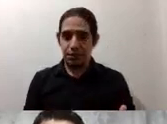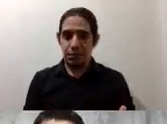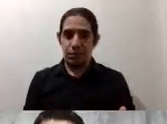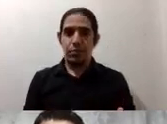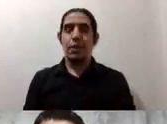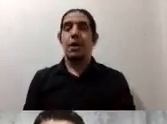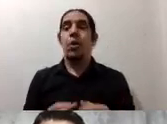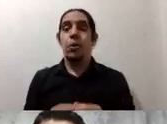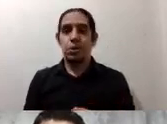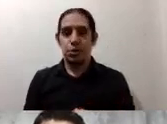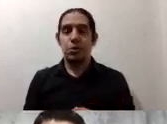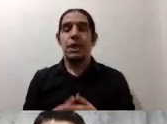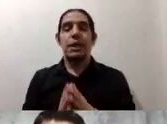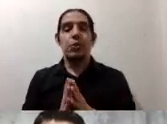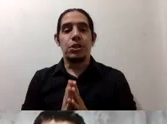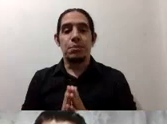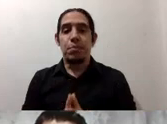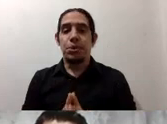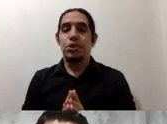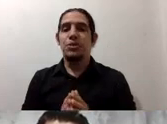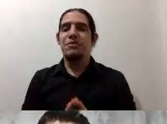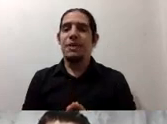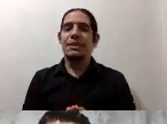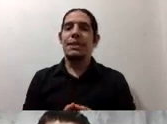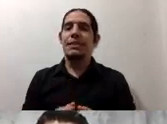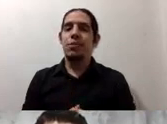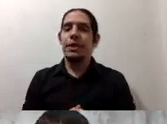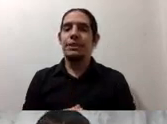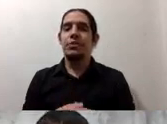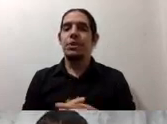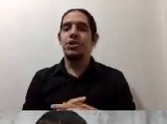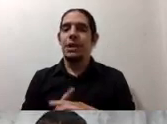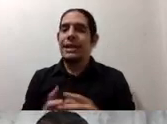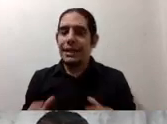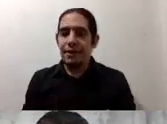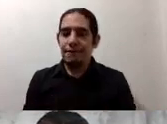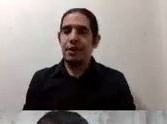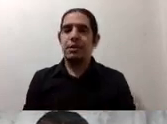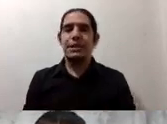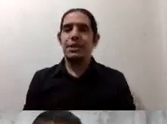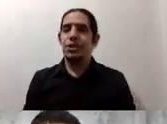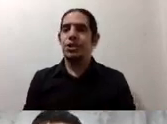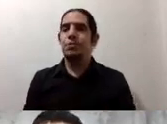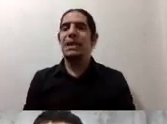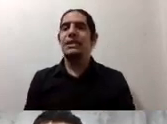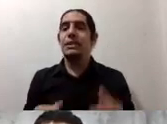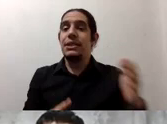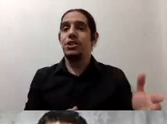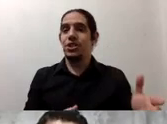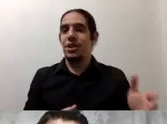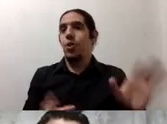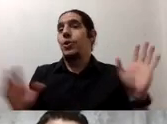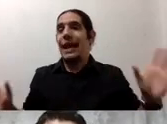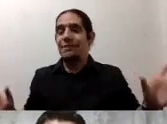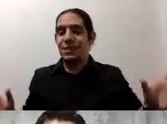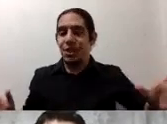English. Also, it was important to investigate the ways in which EFL teachers may